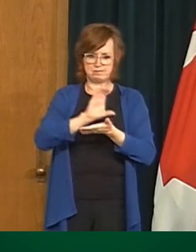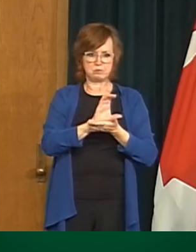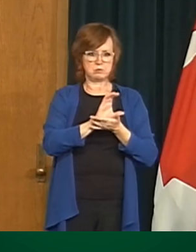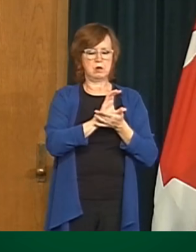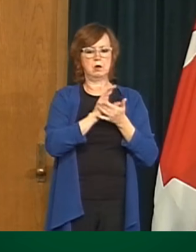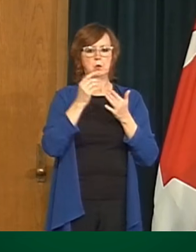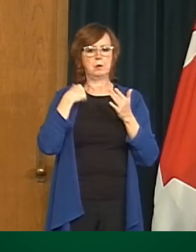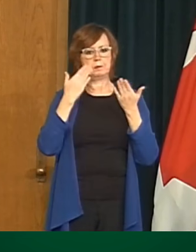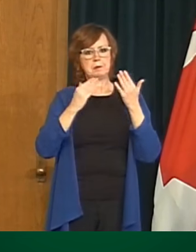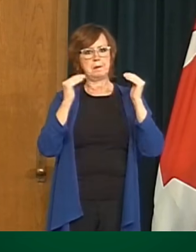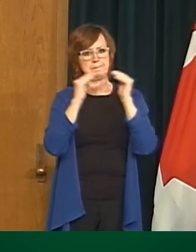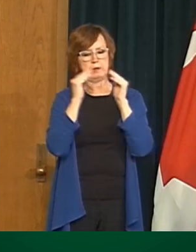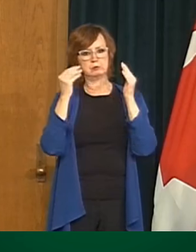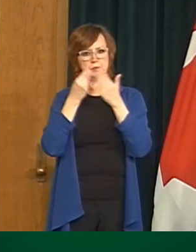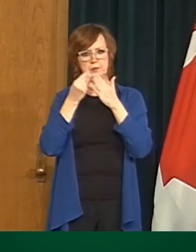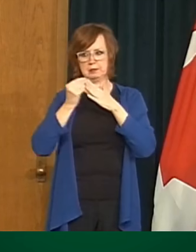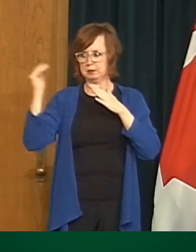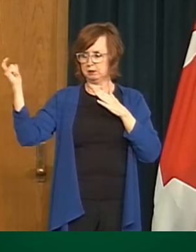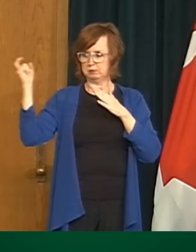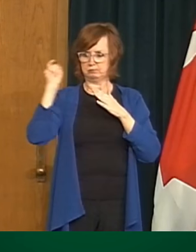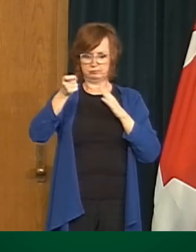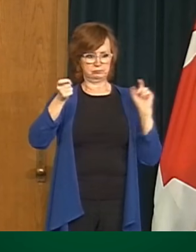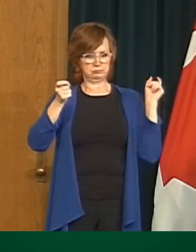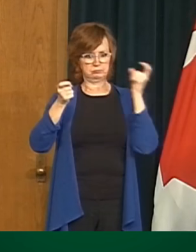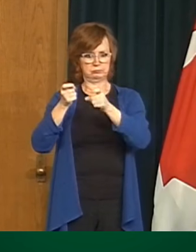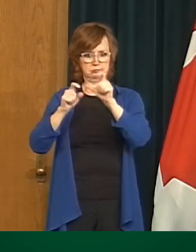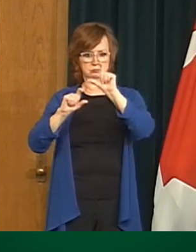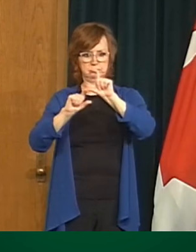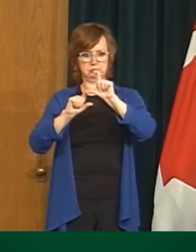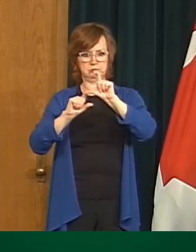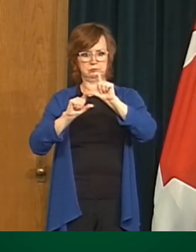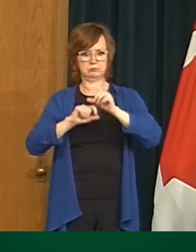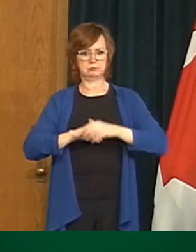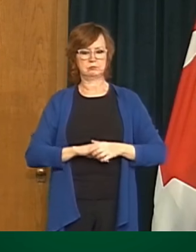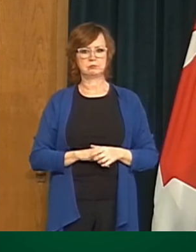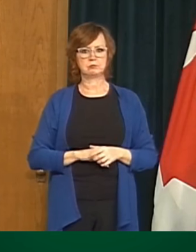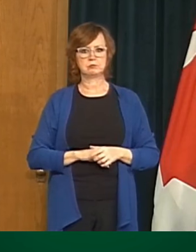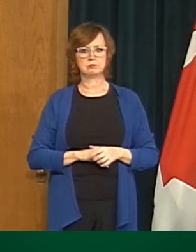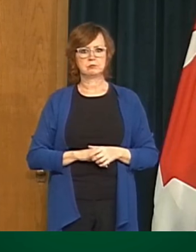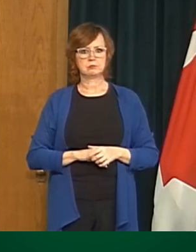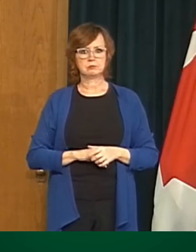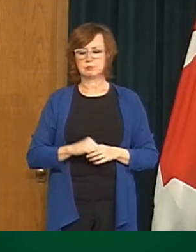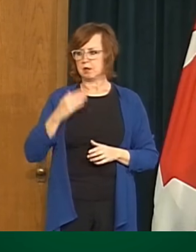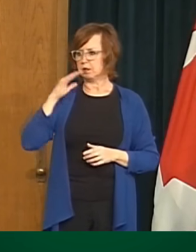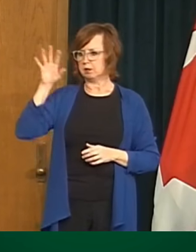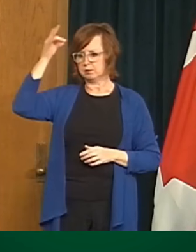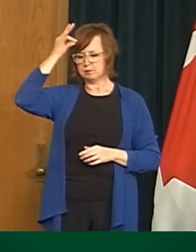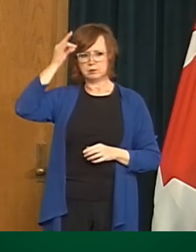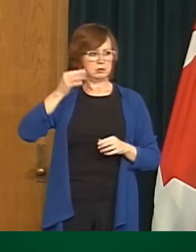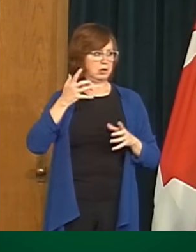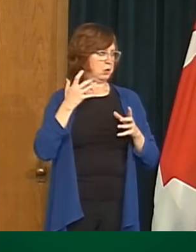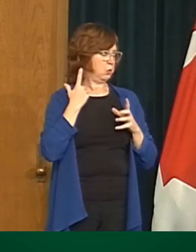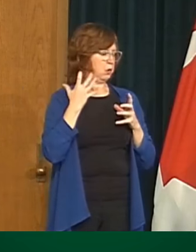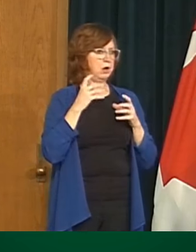number of these projects. So we want to thank the federal government for their support with that program. Allison, I maybe just make a comment to your first question